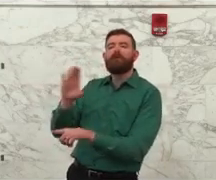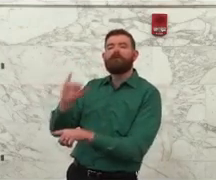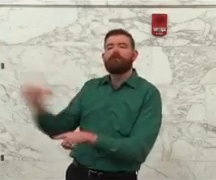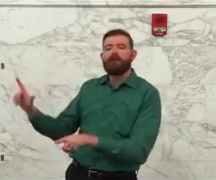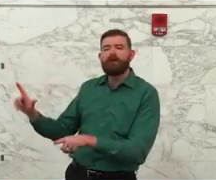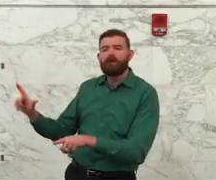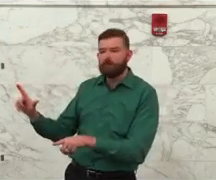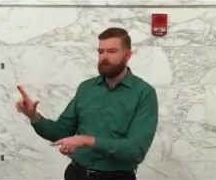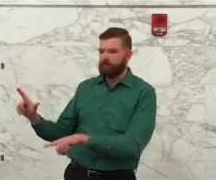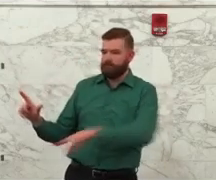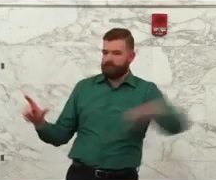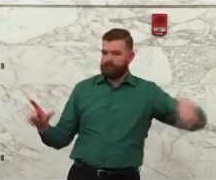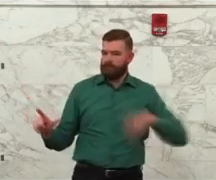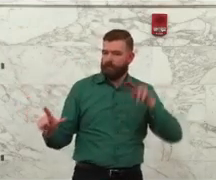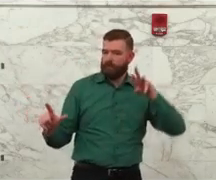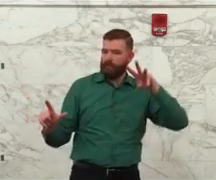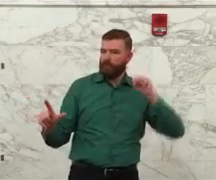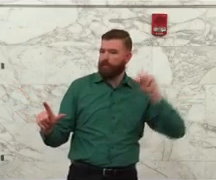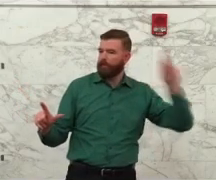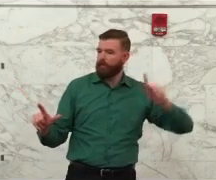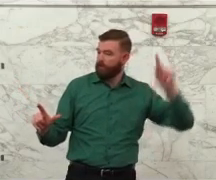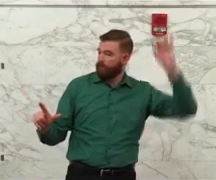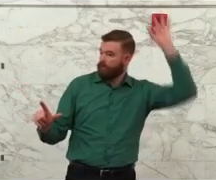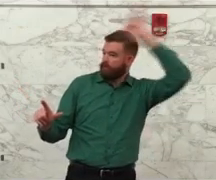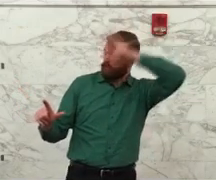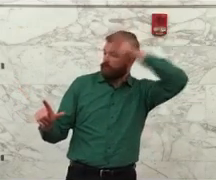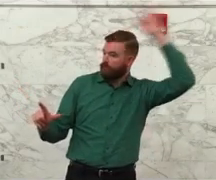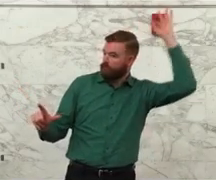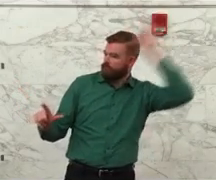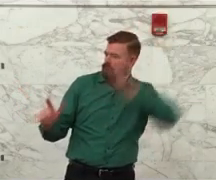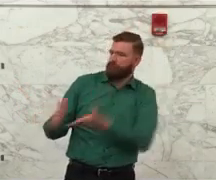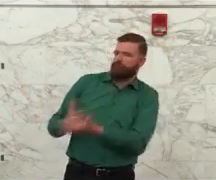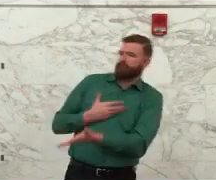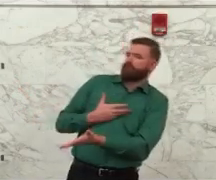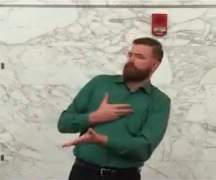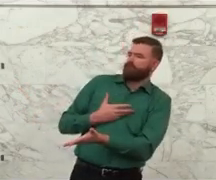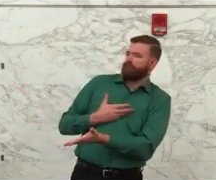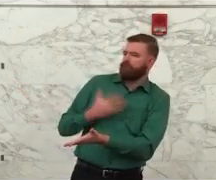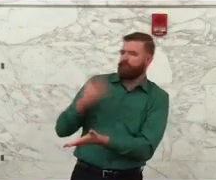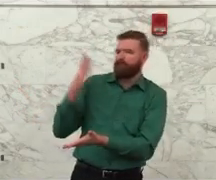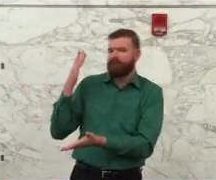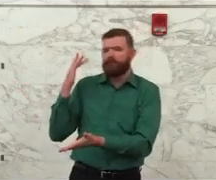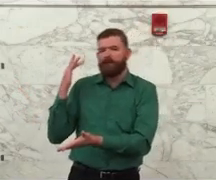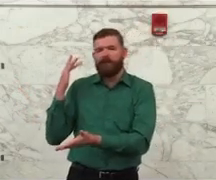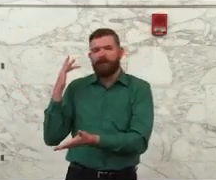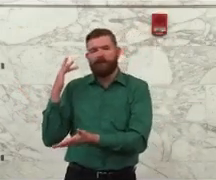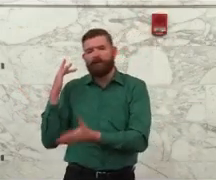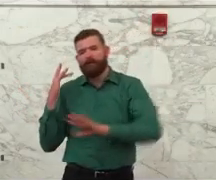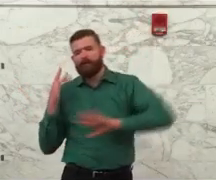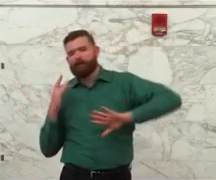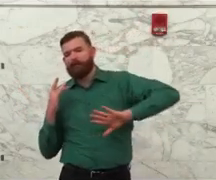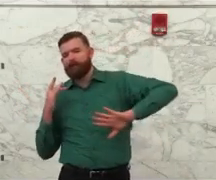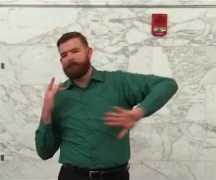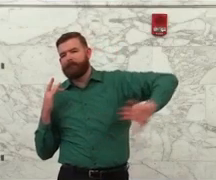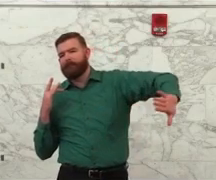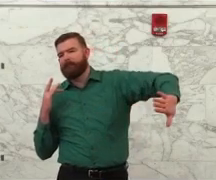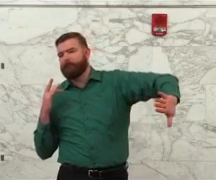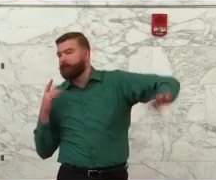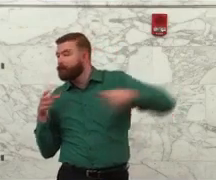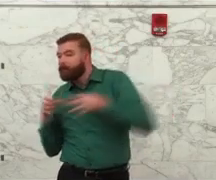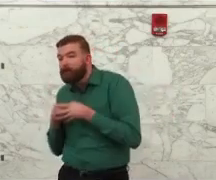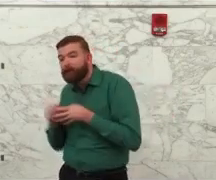tell us why you felt that was necessary to roll back the requirements for clerks to respond to